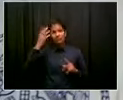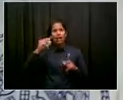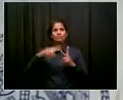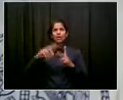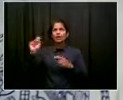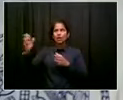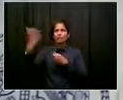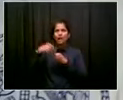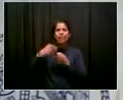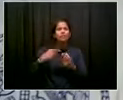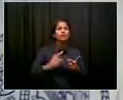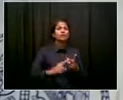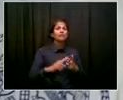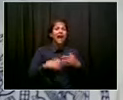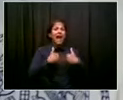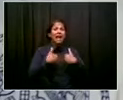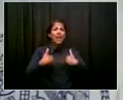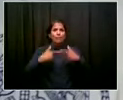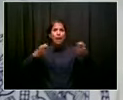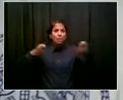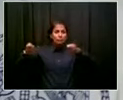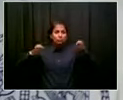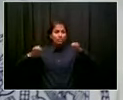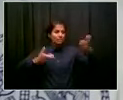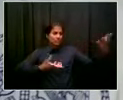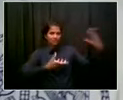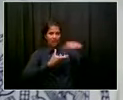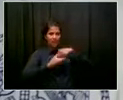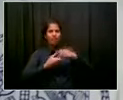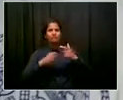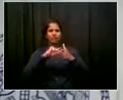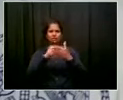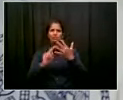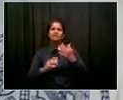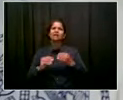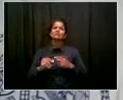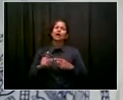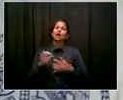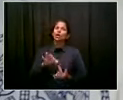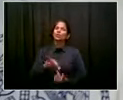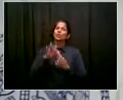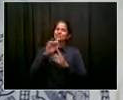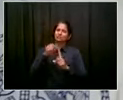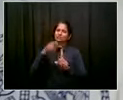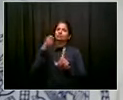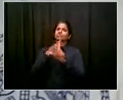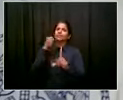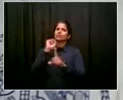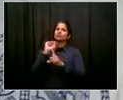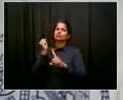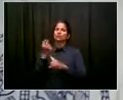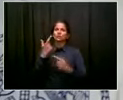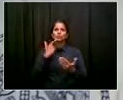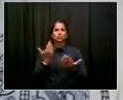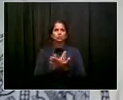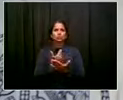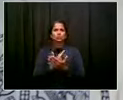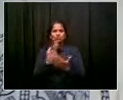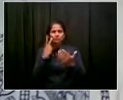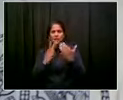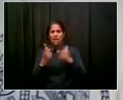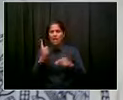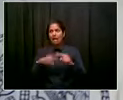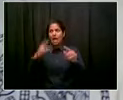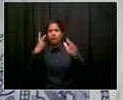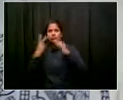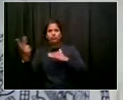right it's a tough situation because it's new and unpredictable but look i appreciate that people are